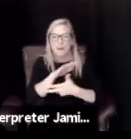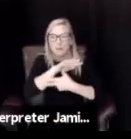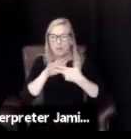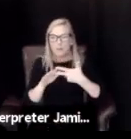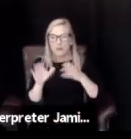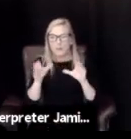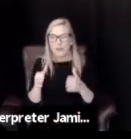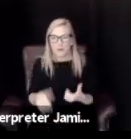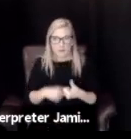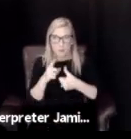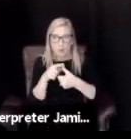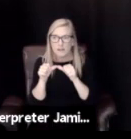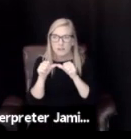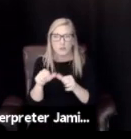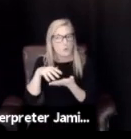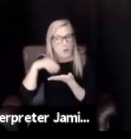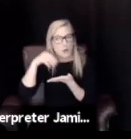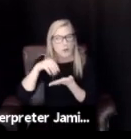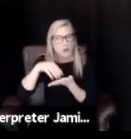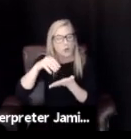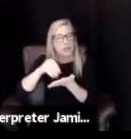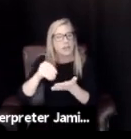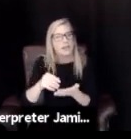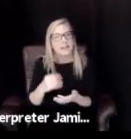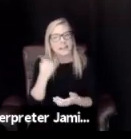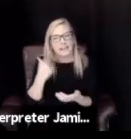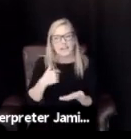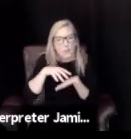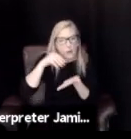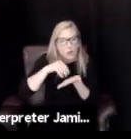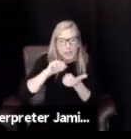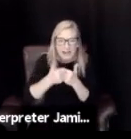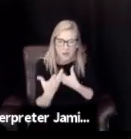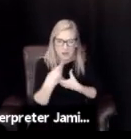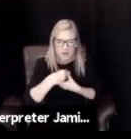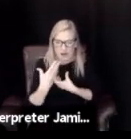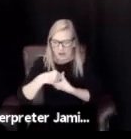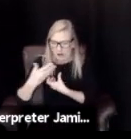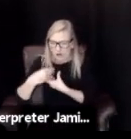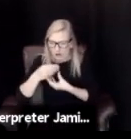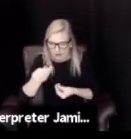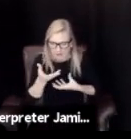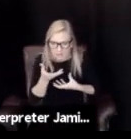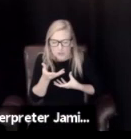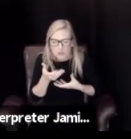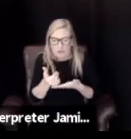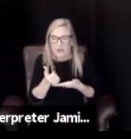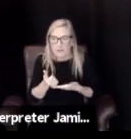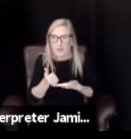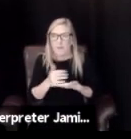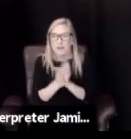continuous learning. And the things that we're learning, how do we quickly integrate this information so it becomes a solution to a